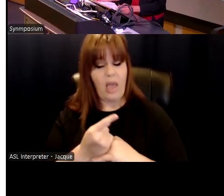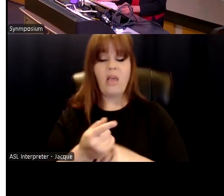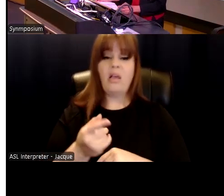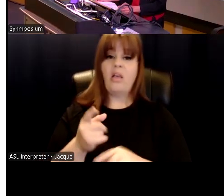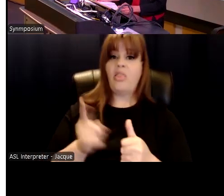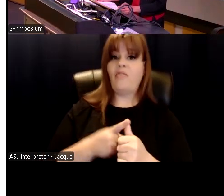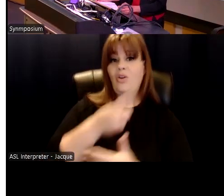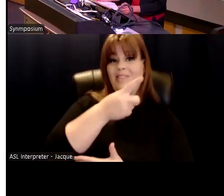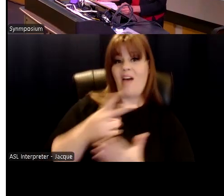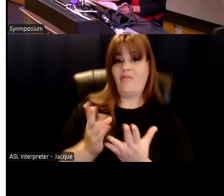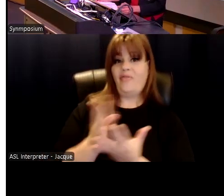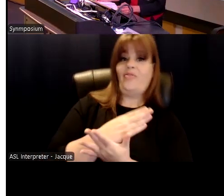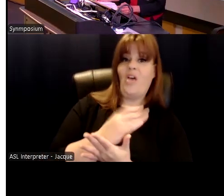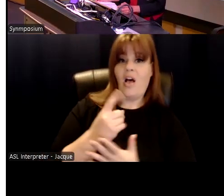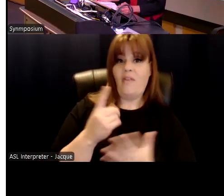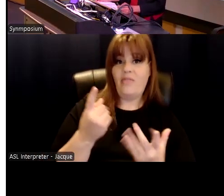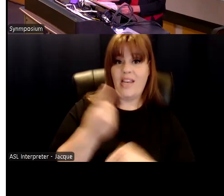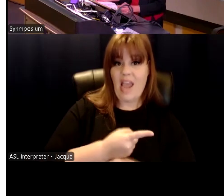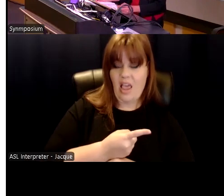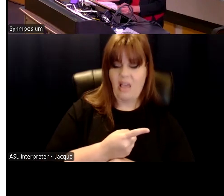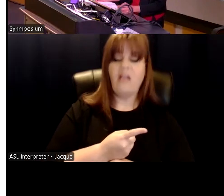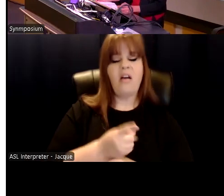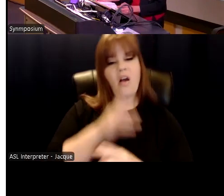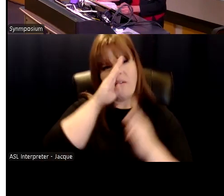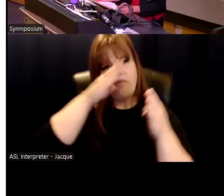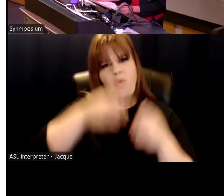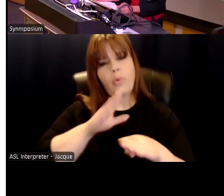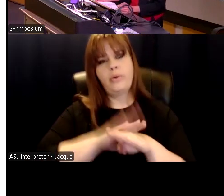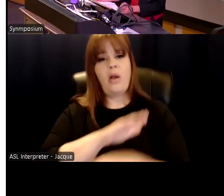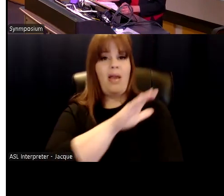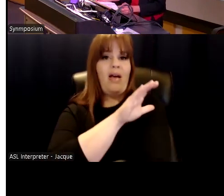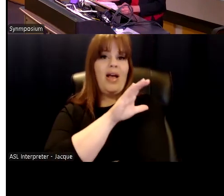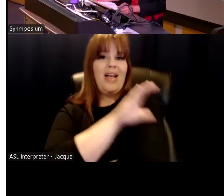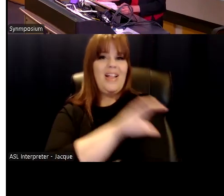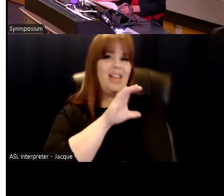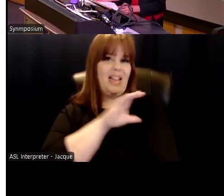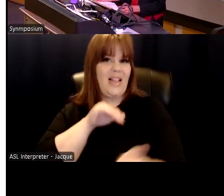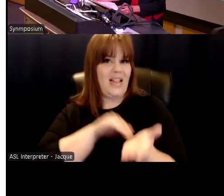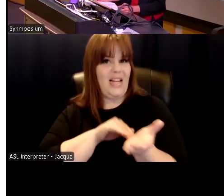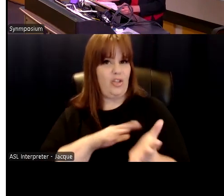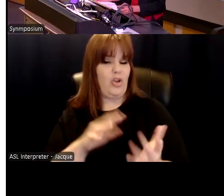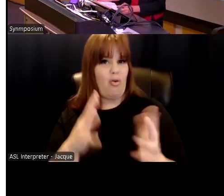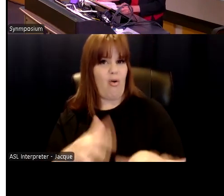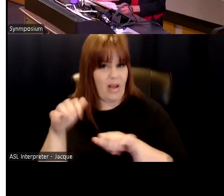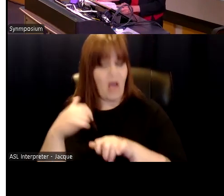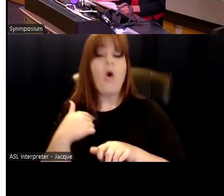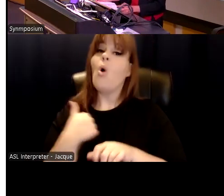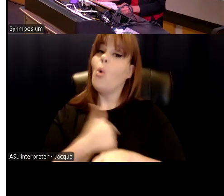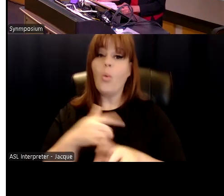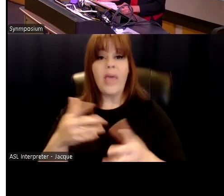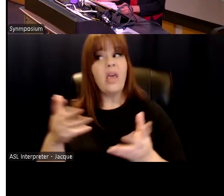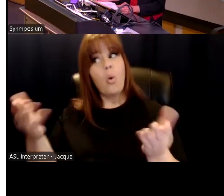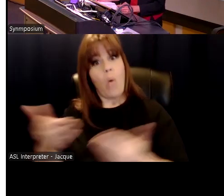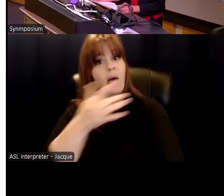our symposium until noon are geared towards clinician audiences. However, we welcome our patients and